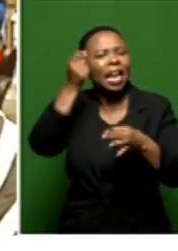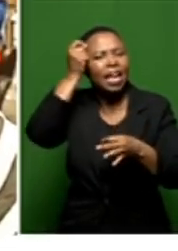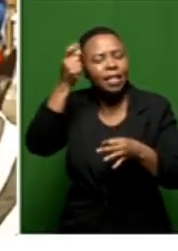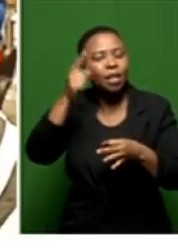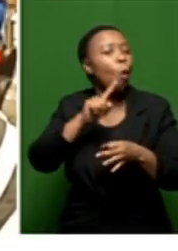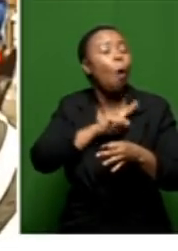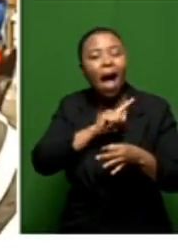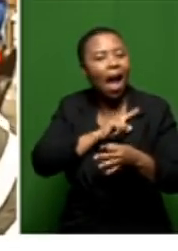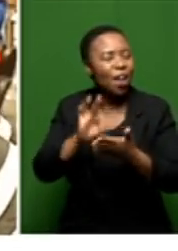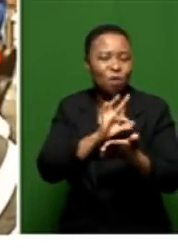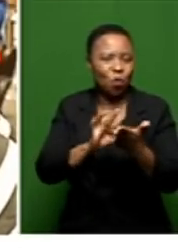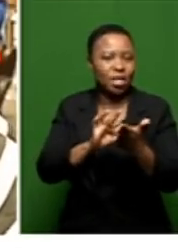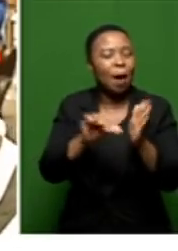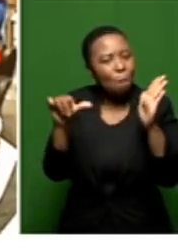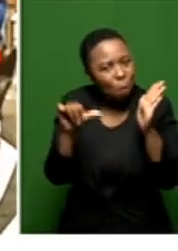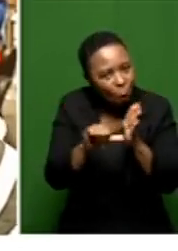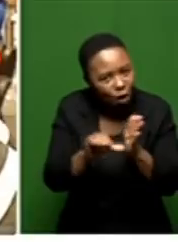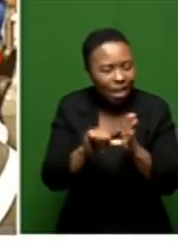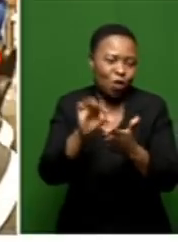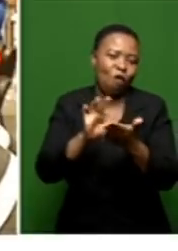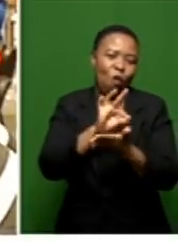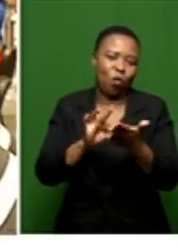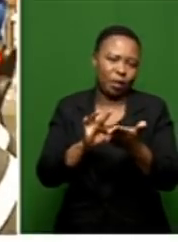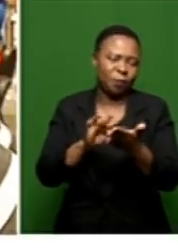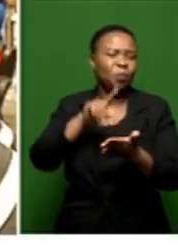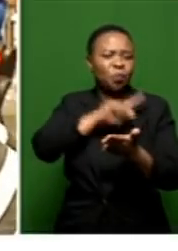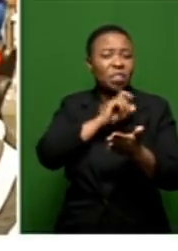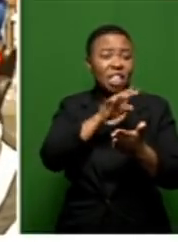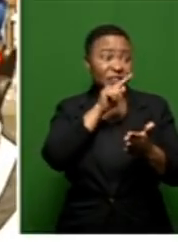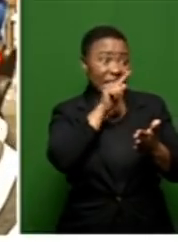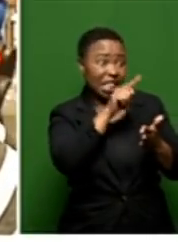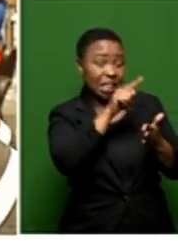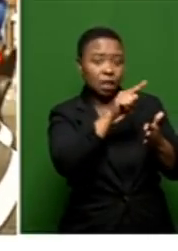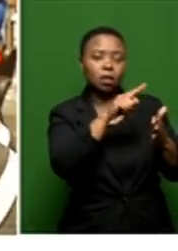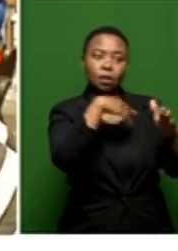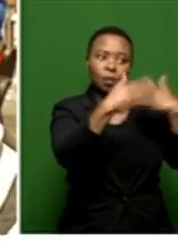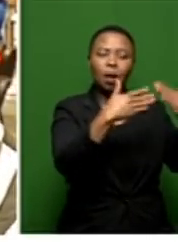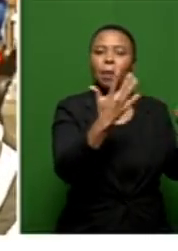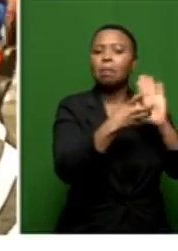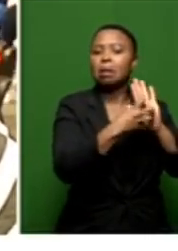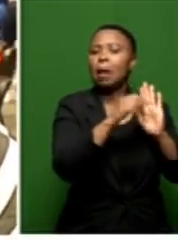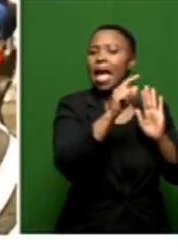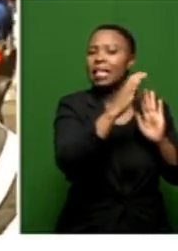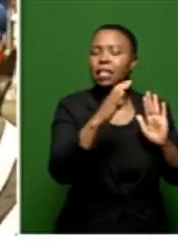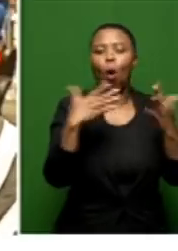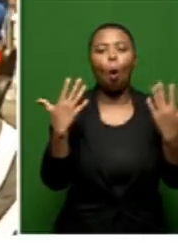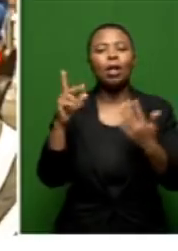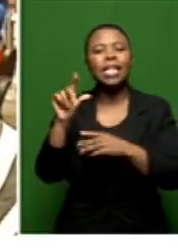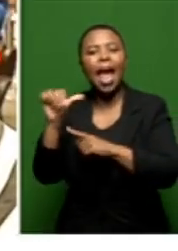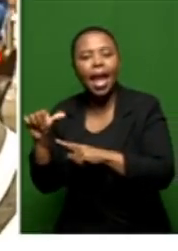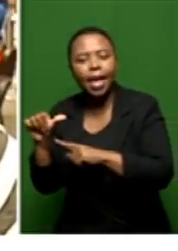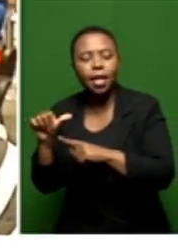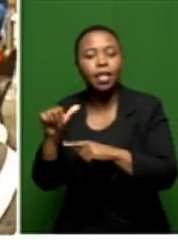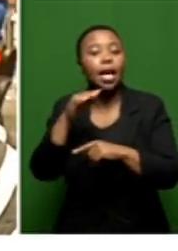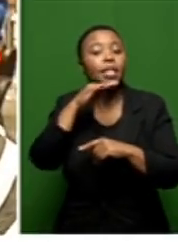voting because if the majority party continues to win, whether that's the ANC, if you're national, or it's the DA, it